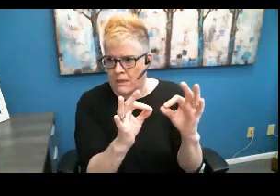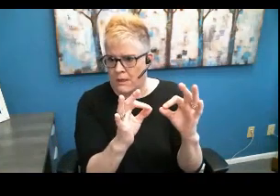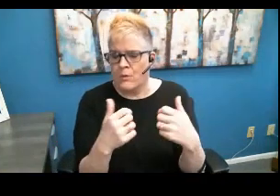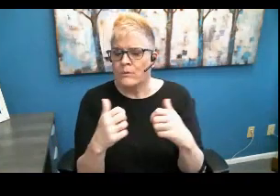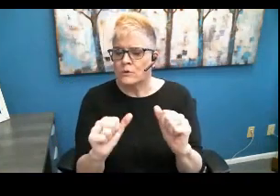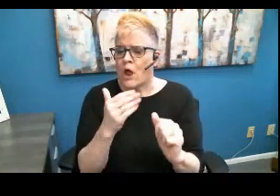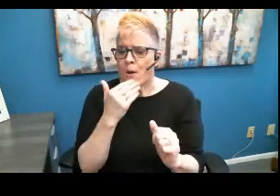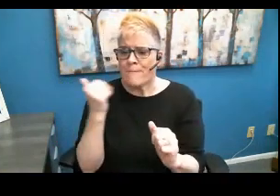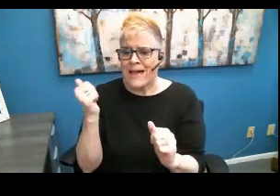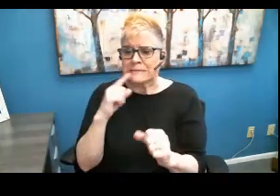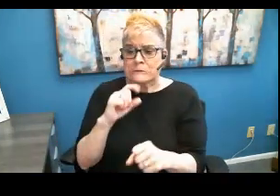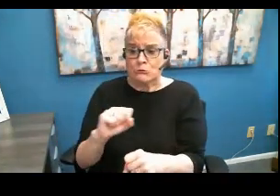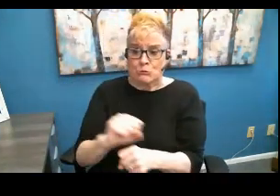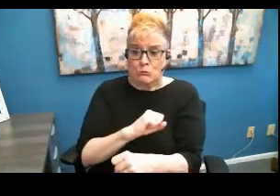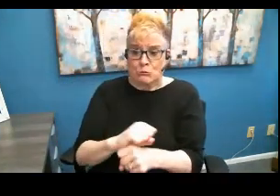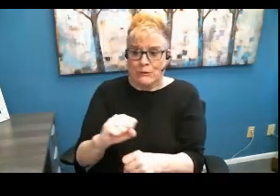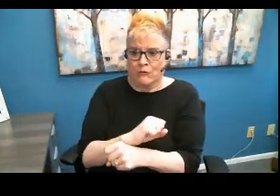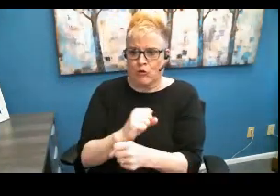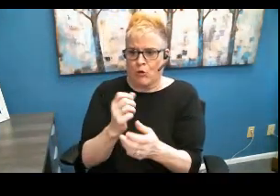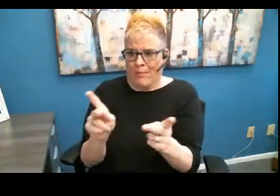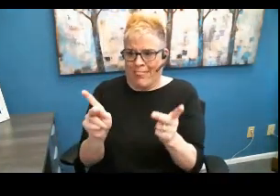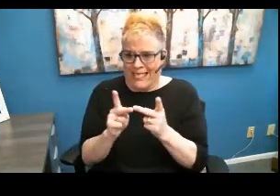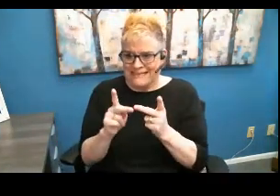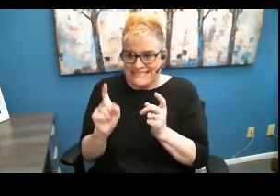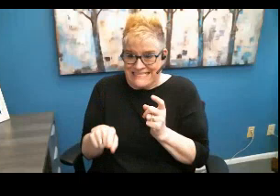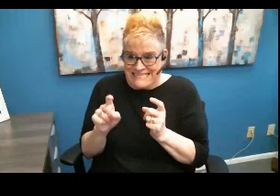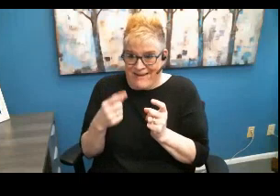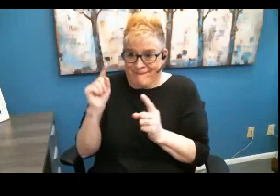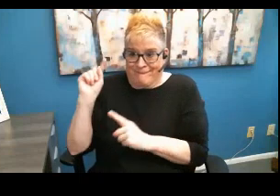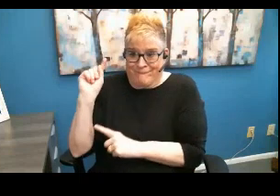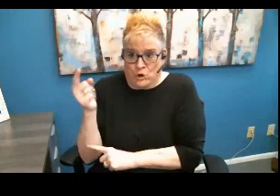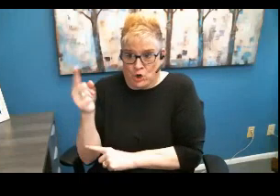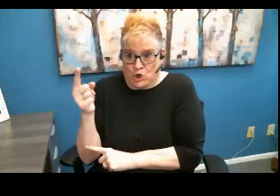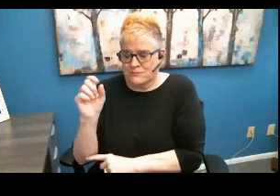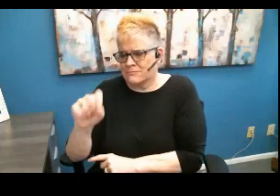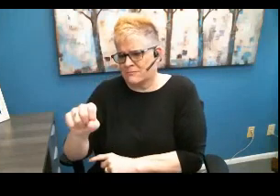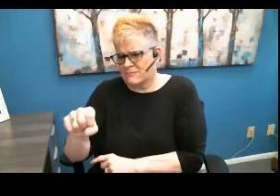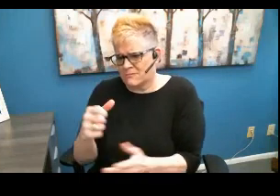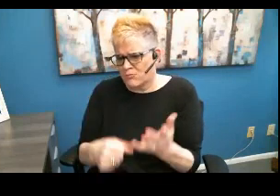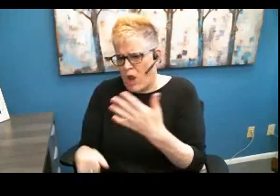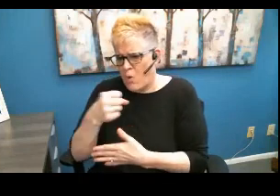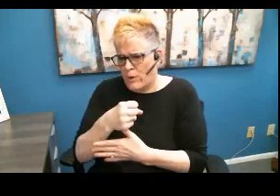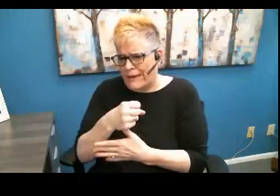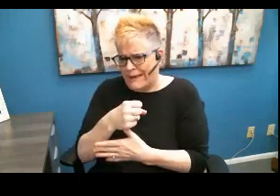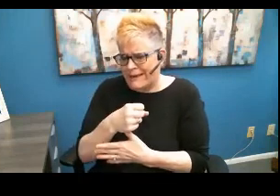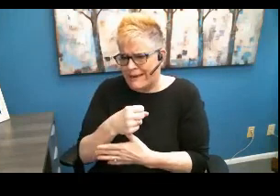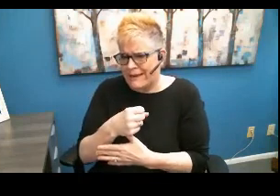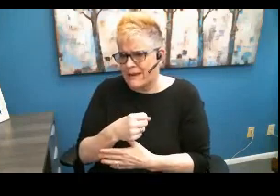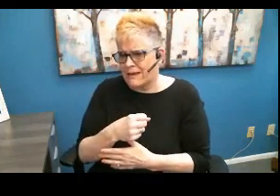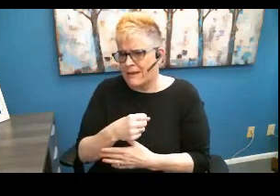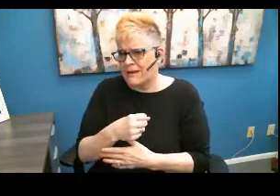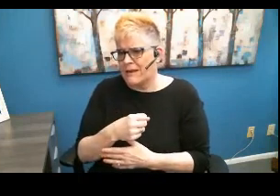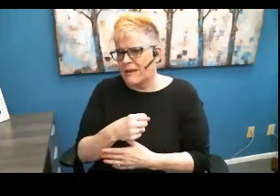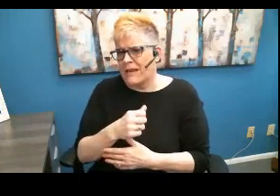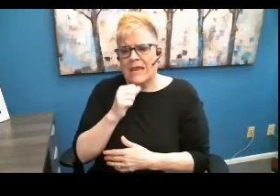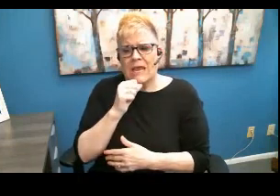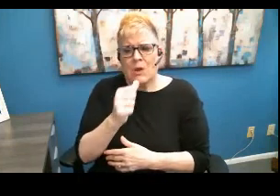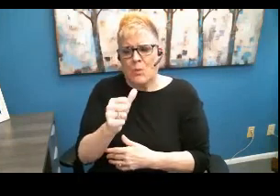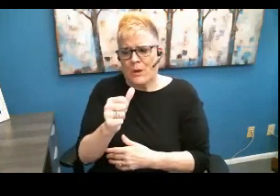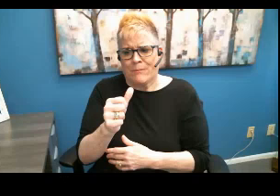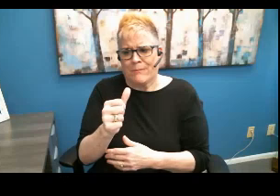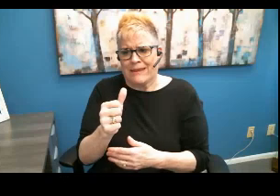identify critical facilities and try to get those up and running from a priority standpoint. But it wouldn't be